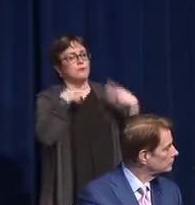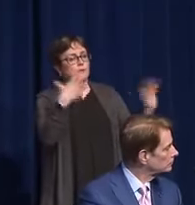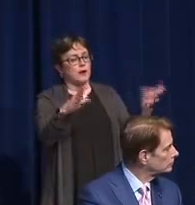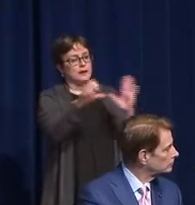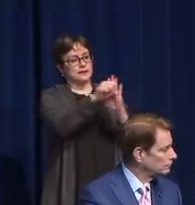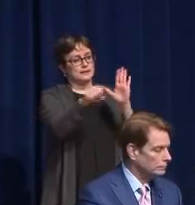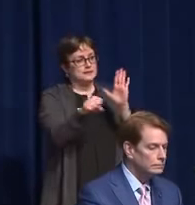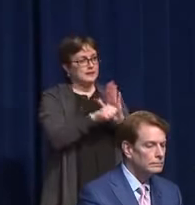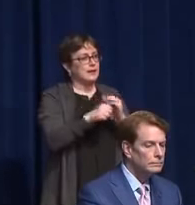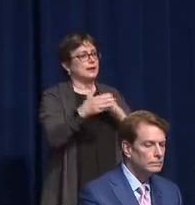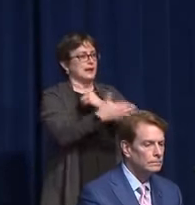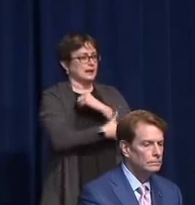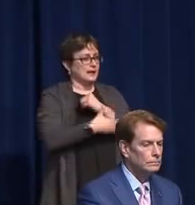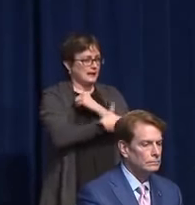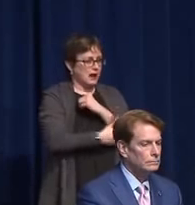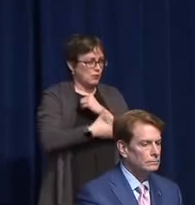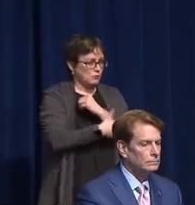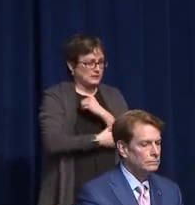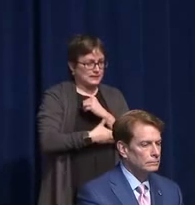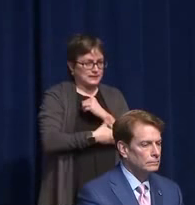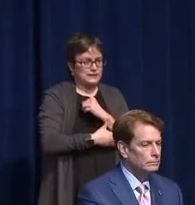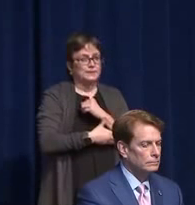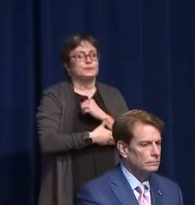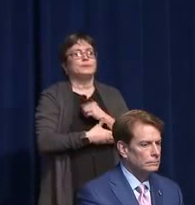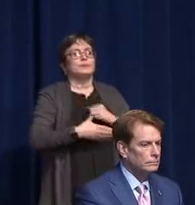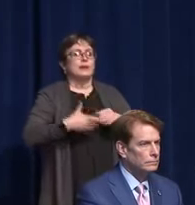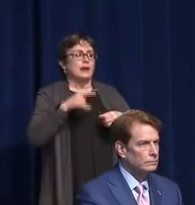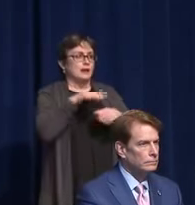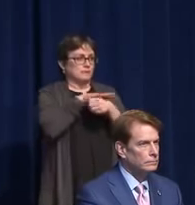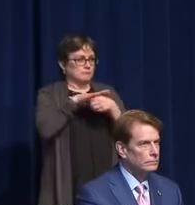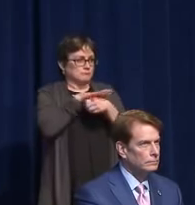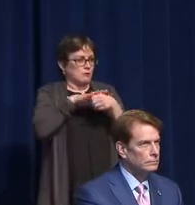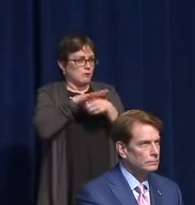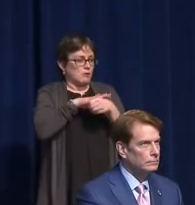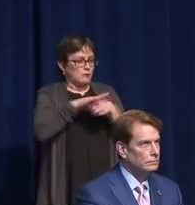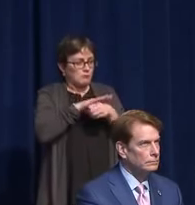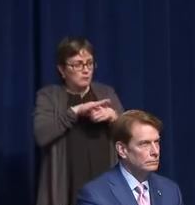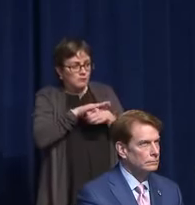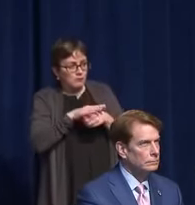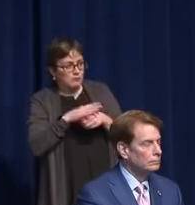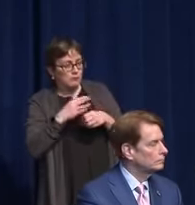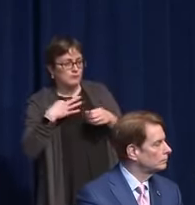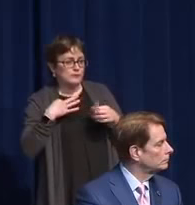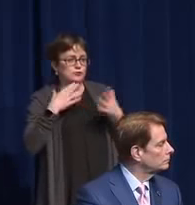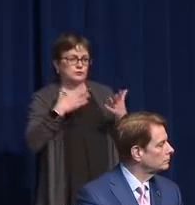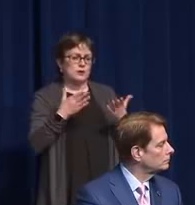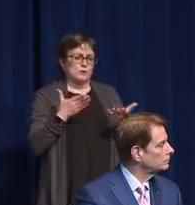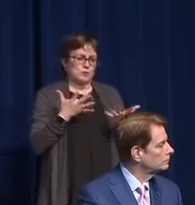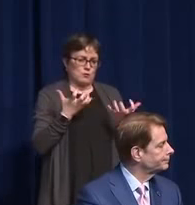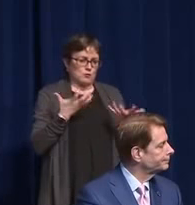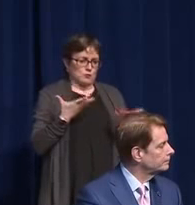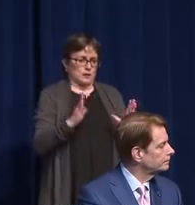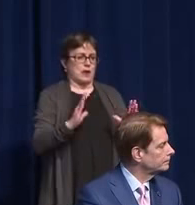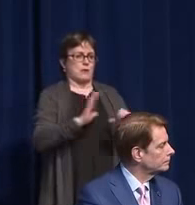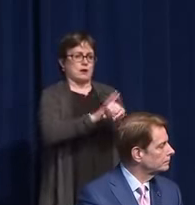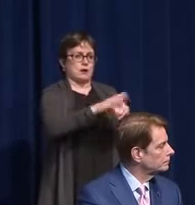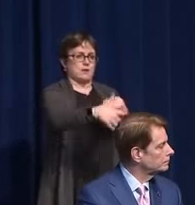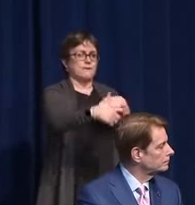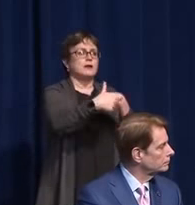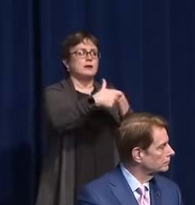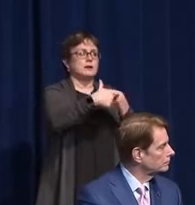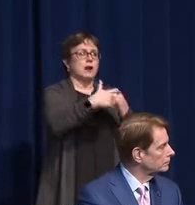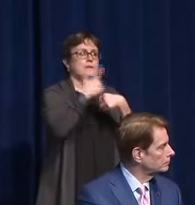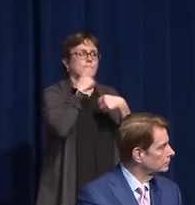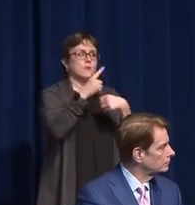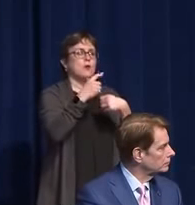election officials the time we need to ensure that every eligible New Jerseyan can vote, as